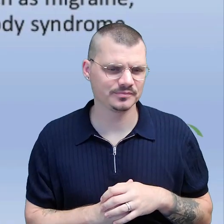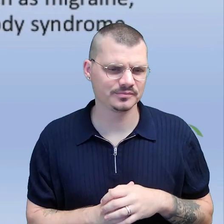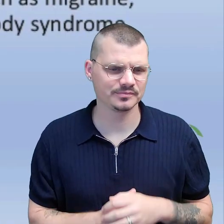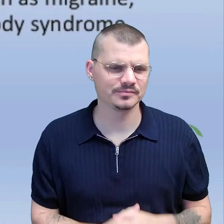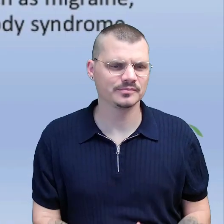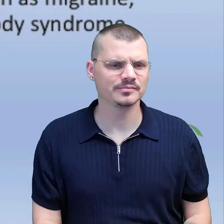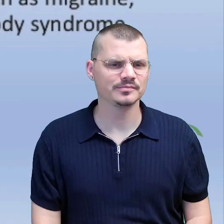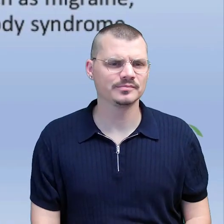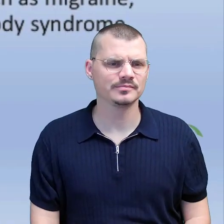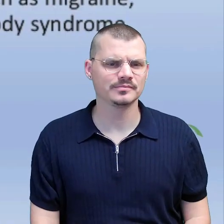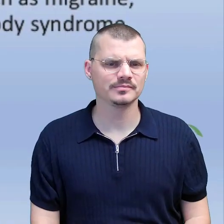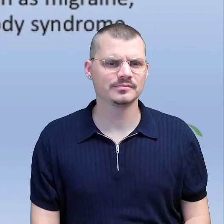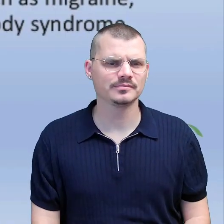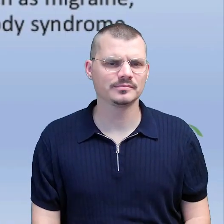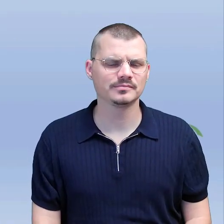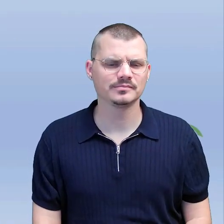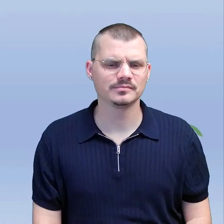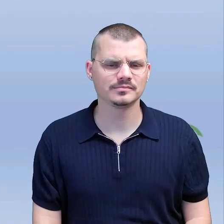withdrawals.